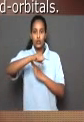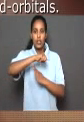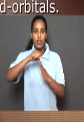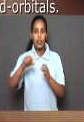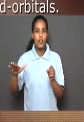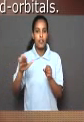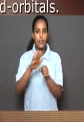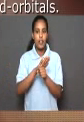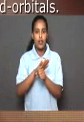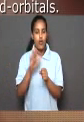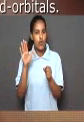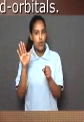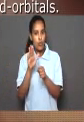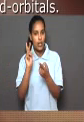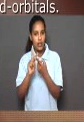filled completely.